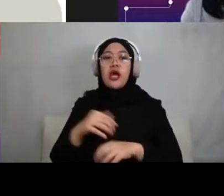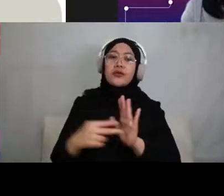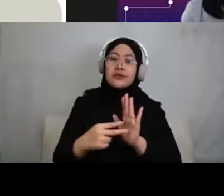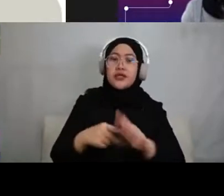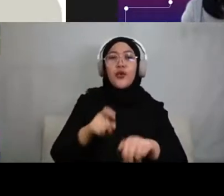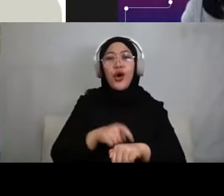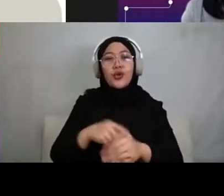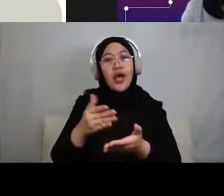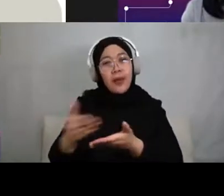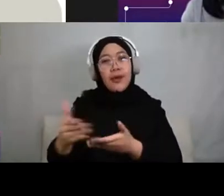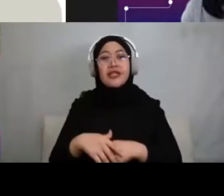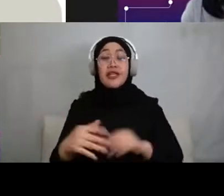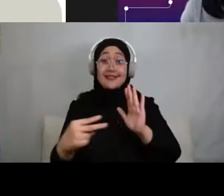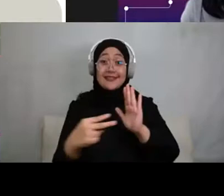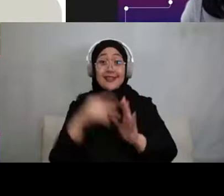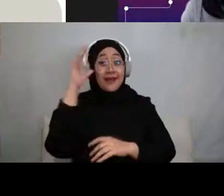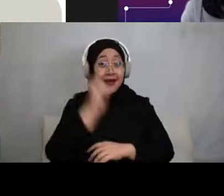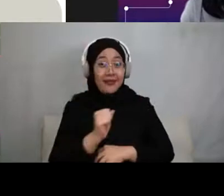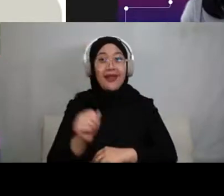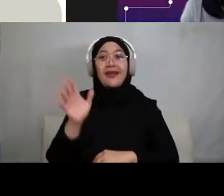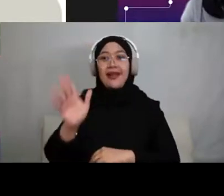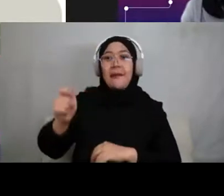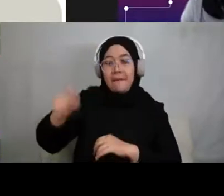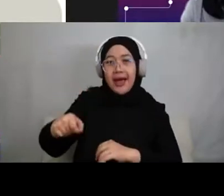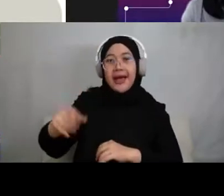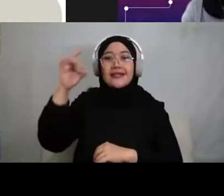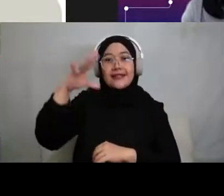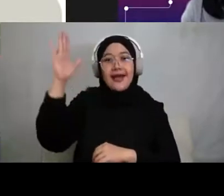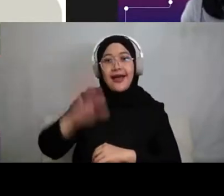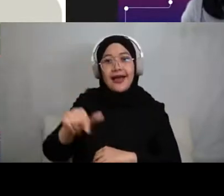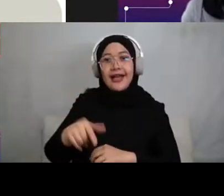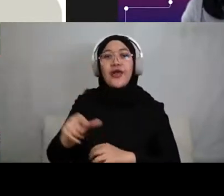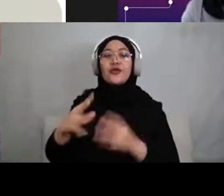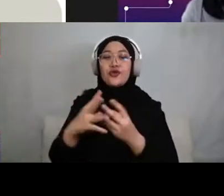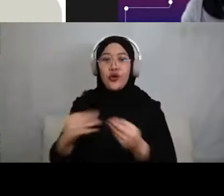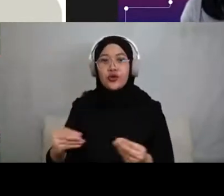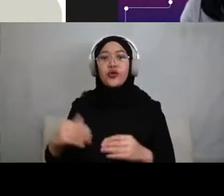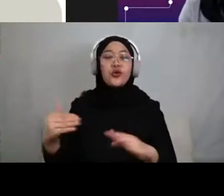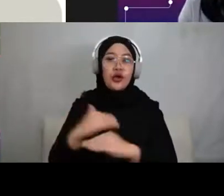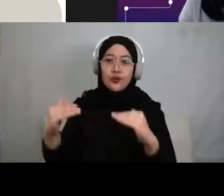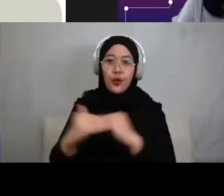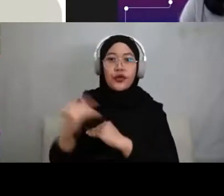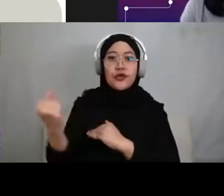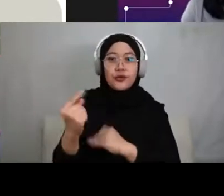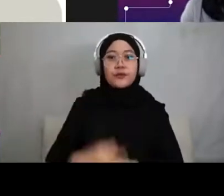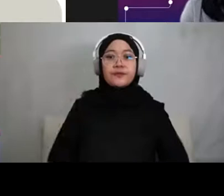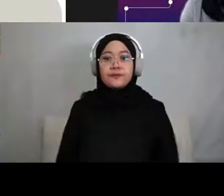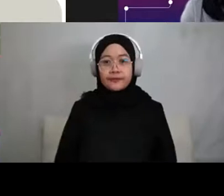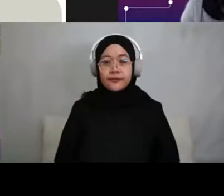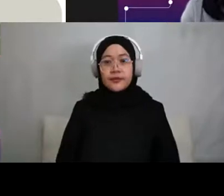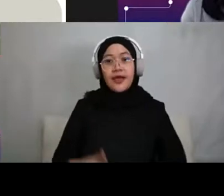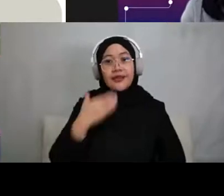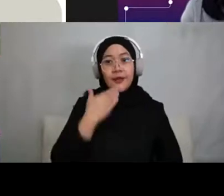solution, at least for public transport. All right. Thank you very much, Vijay, for your answer. And thank you, Vikrant, as well,